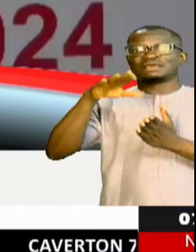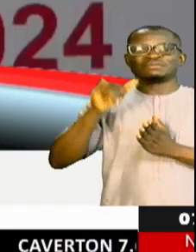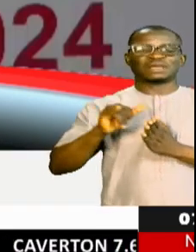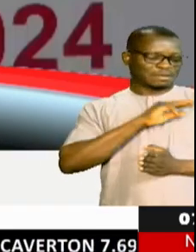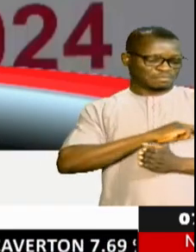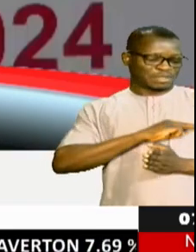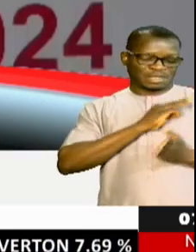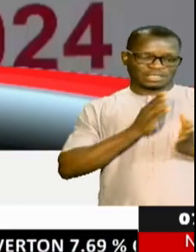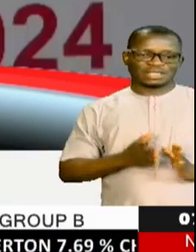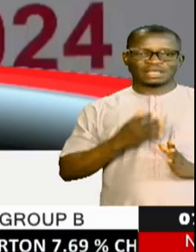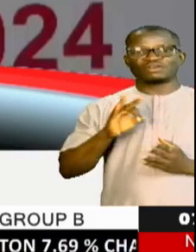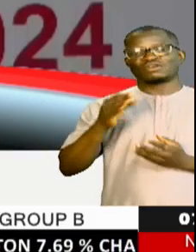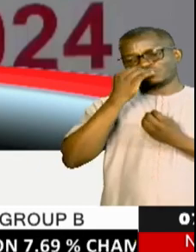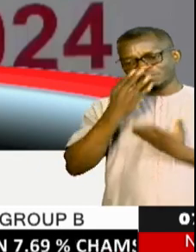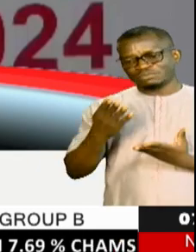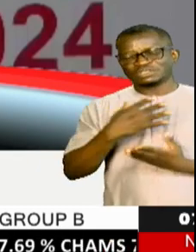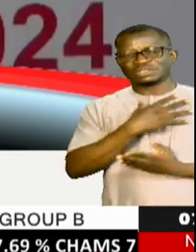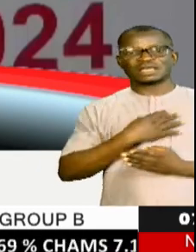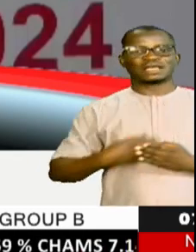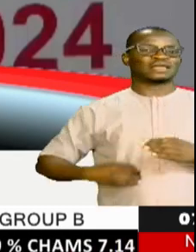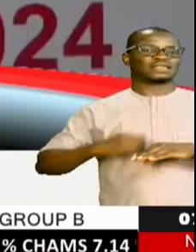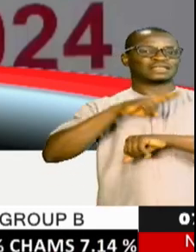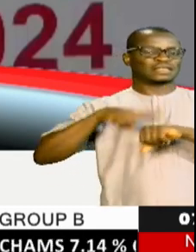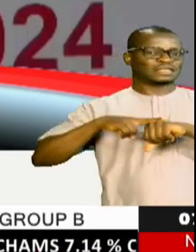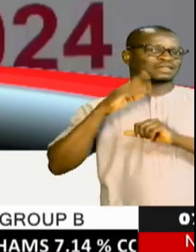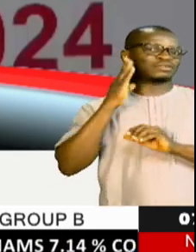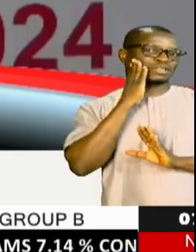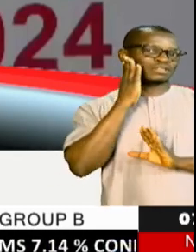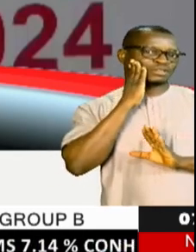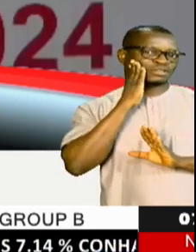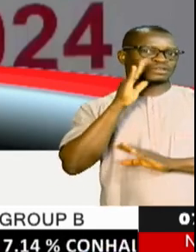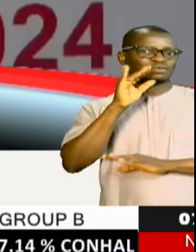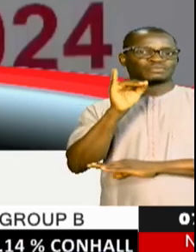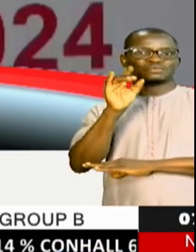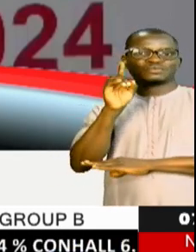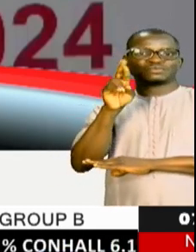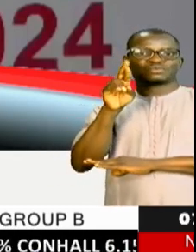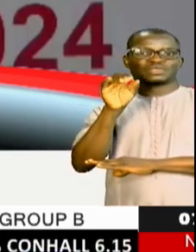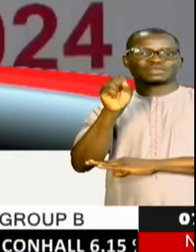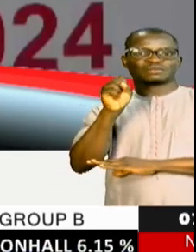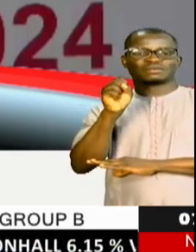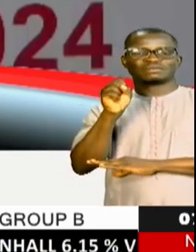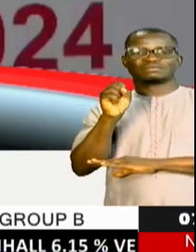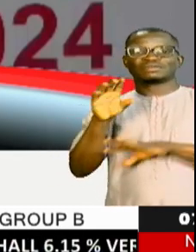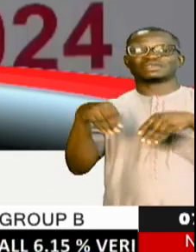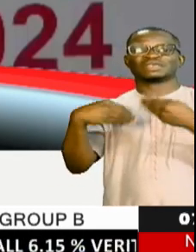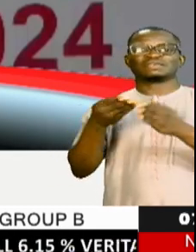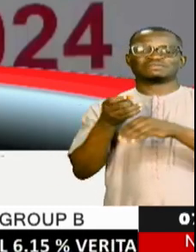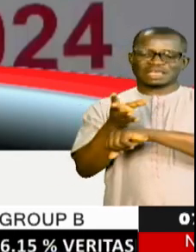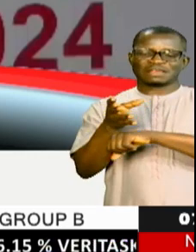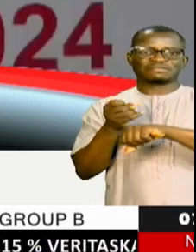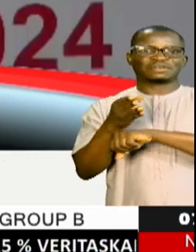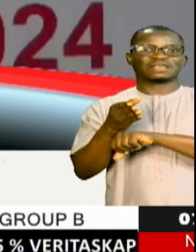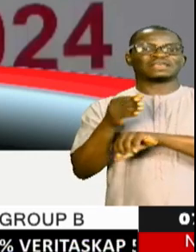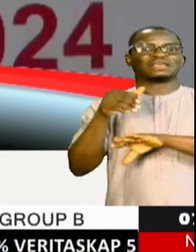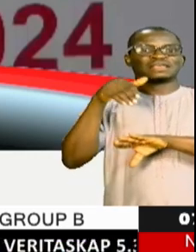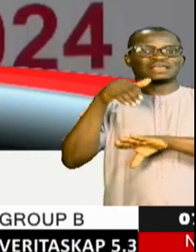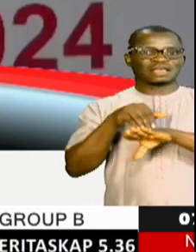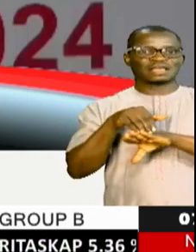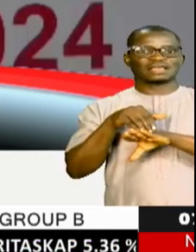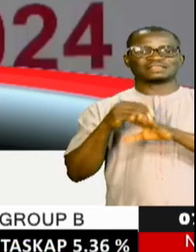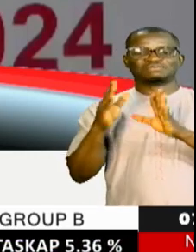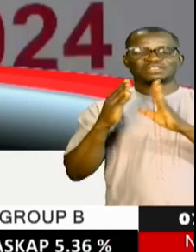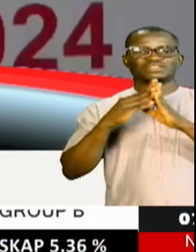Minister of Information and National Orientation, Mohammed Idris, gave the advice at the 20th Guild of